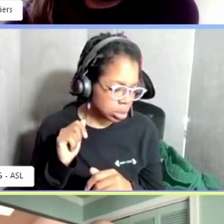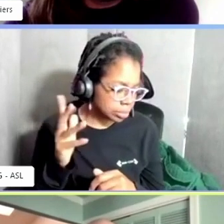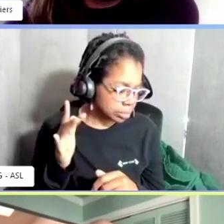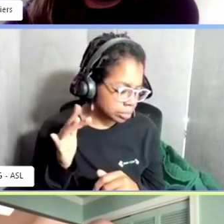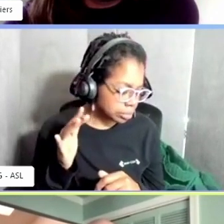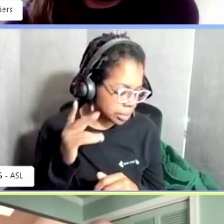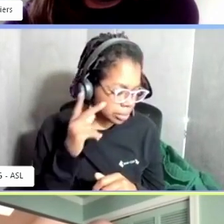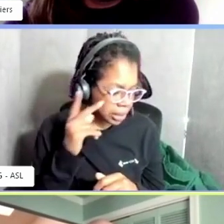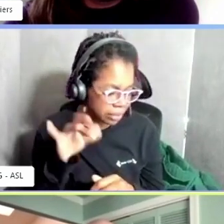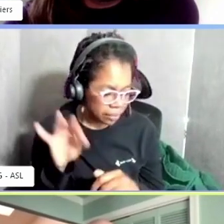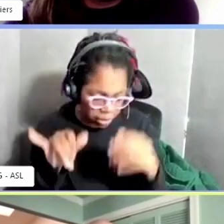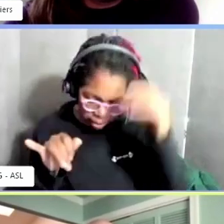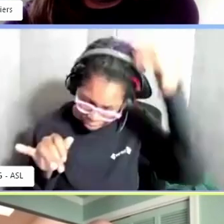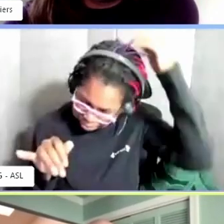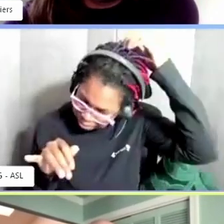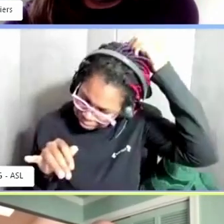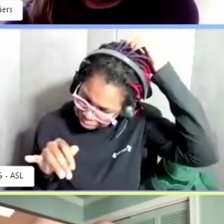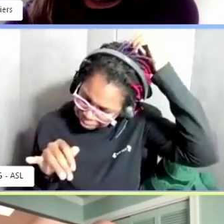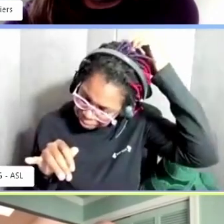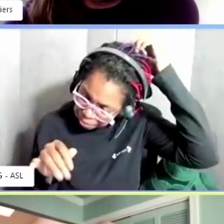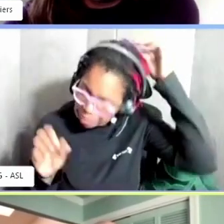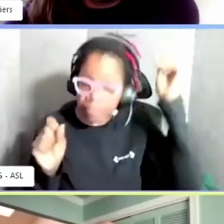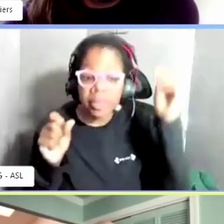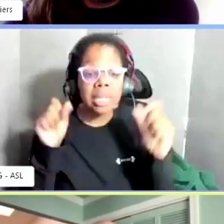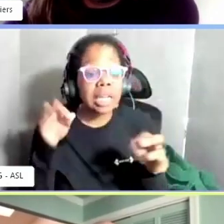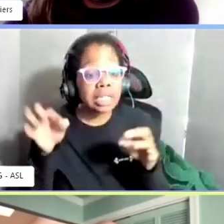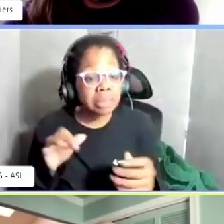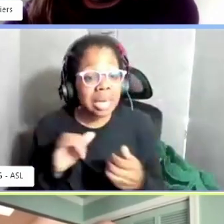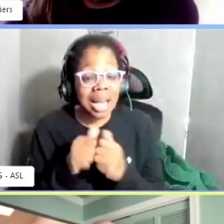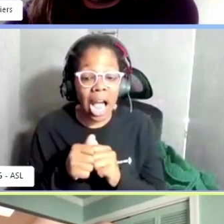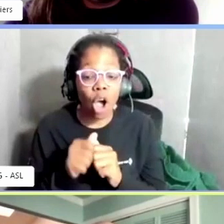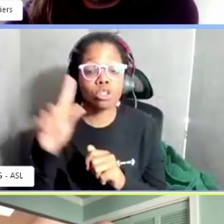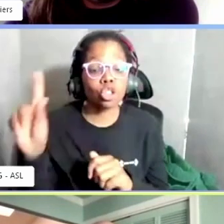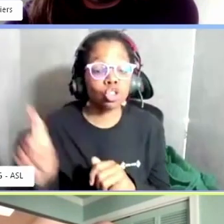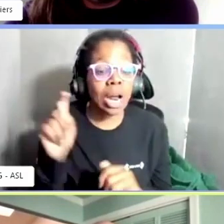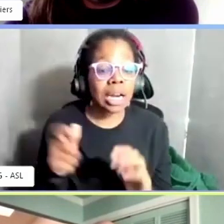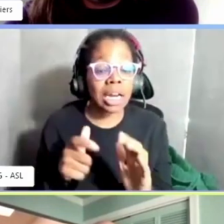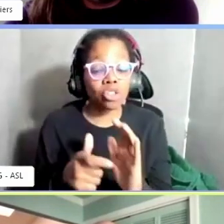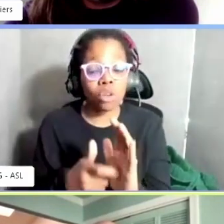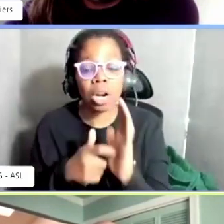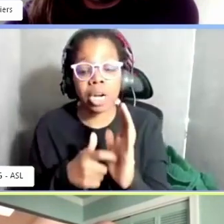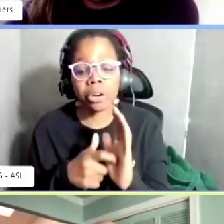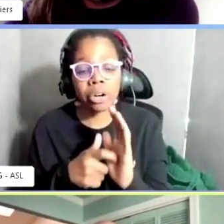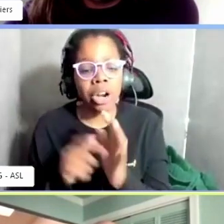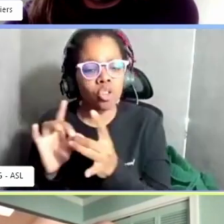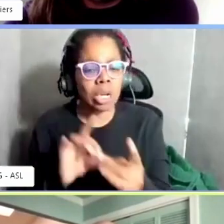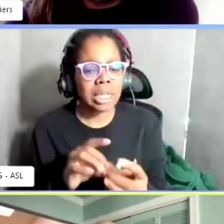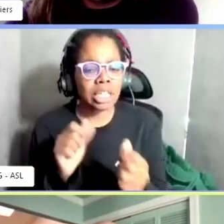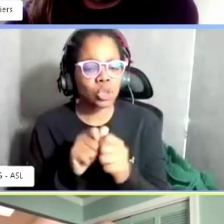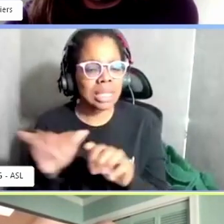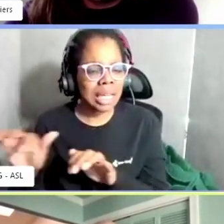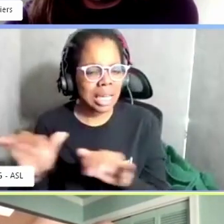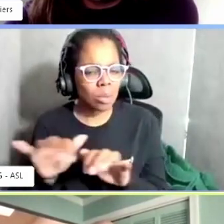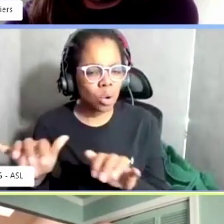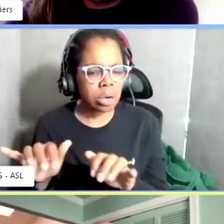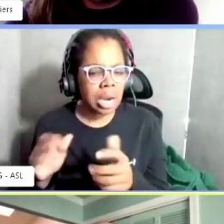Let's see if I can locate that. Yeah, and can you explain how the dragging movements criterion relates to keyboard?